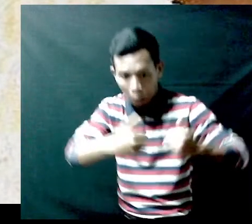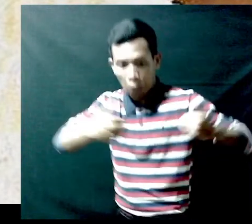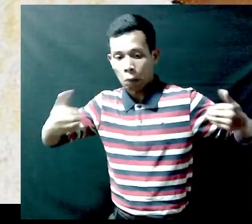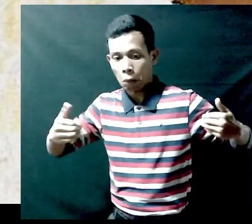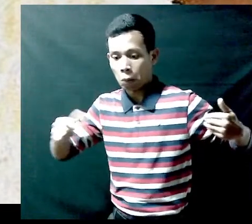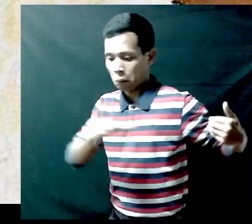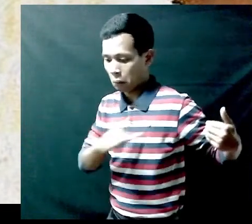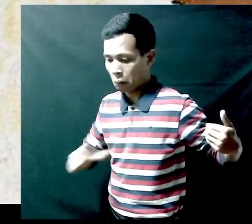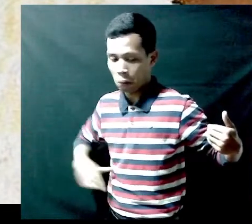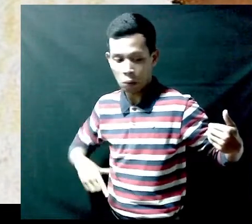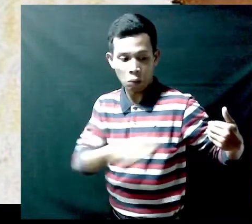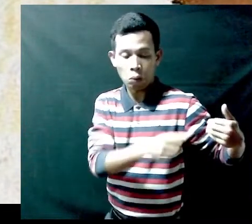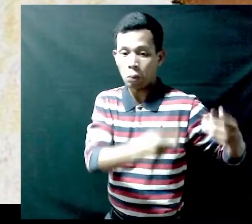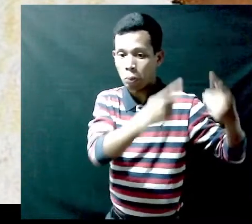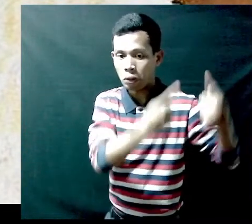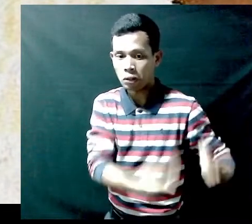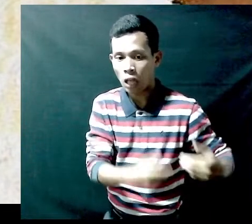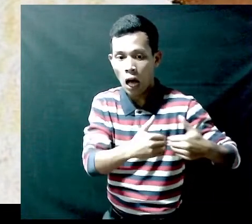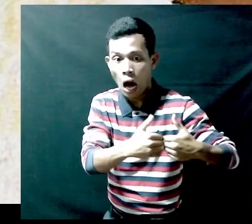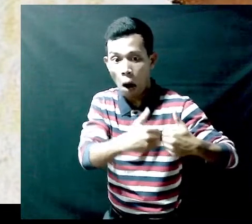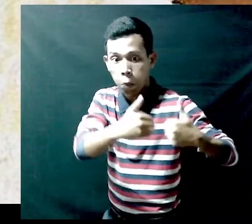Lord's presence is not with us.